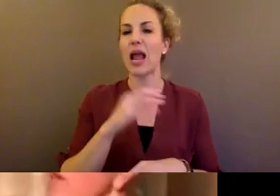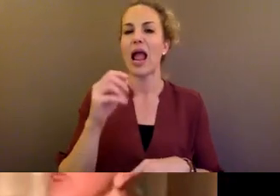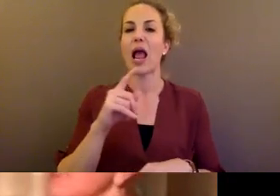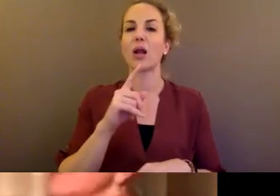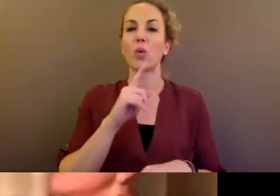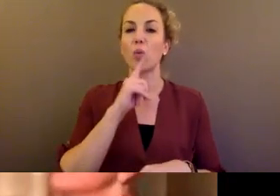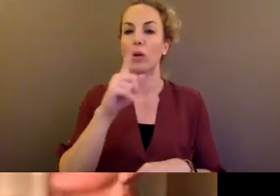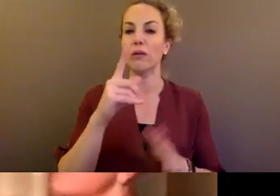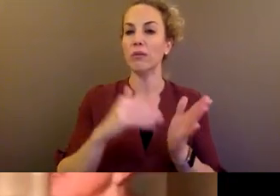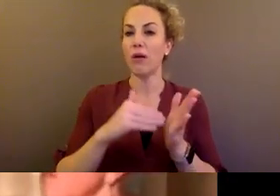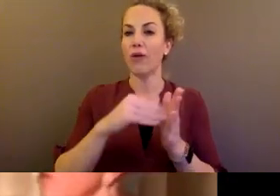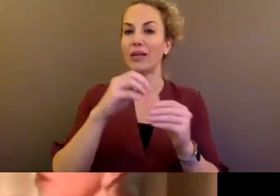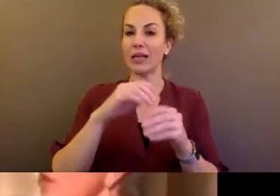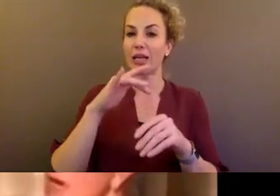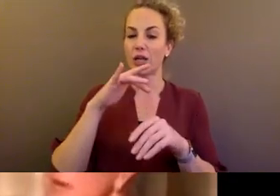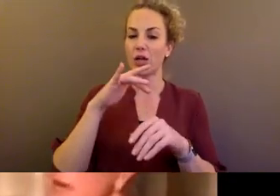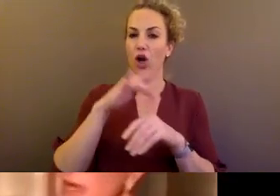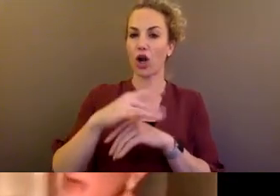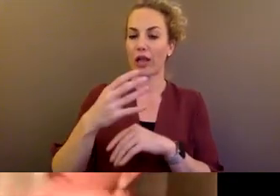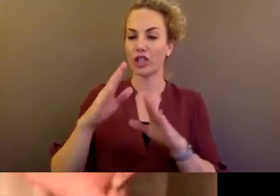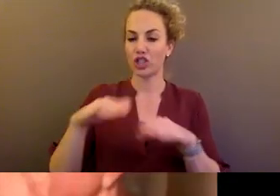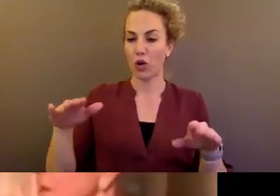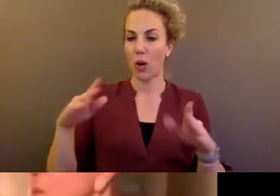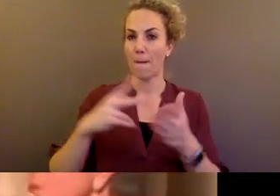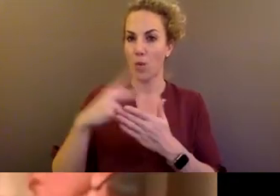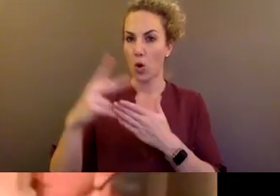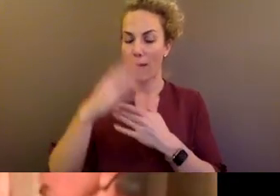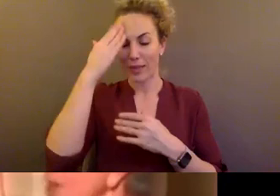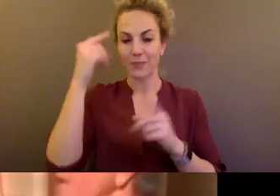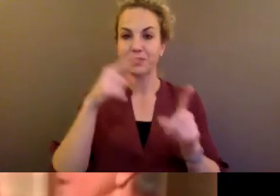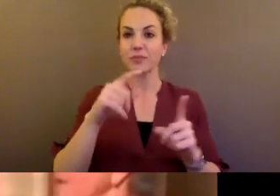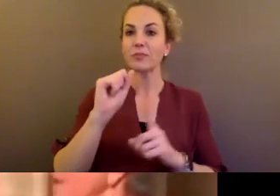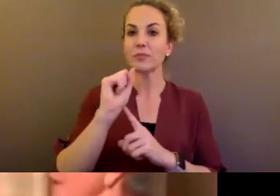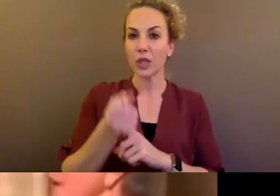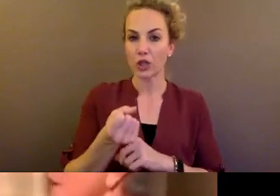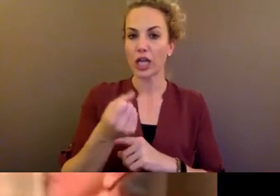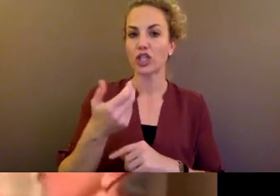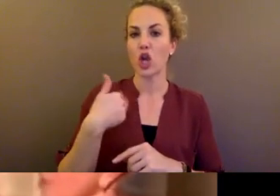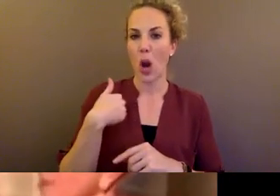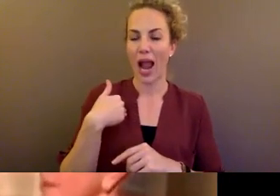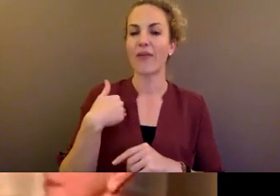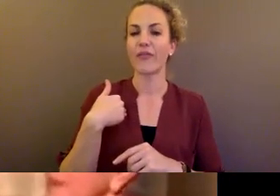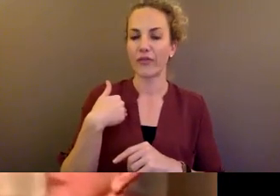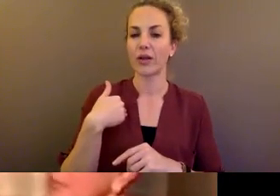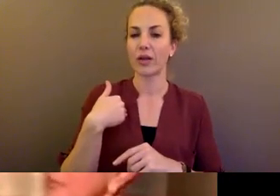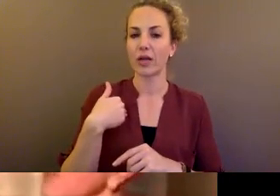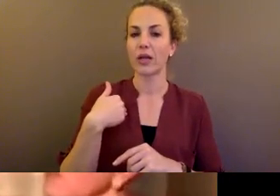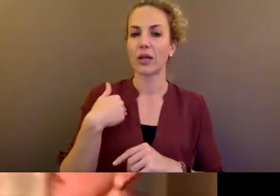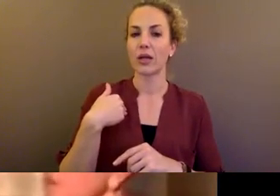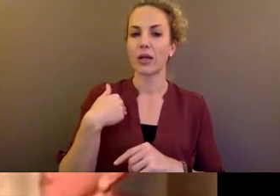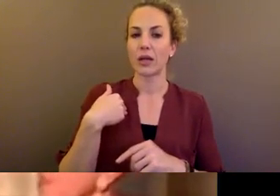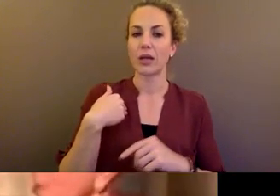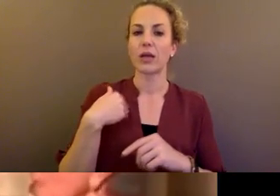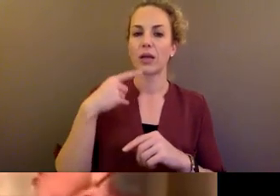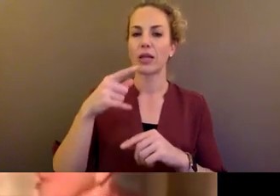very often in early childhood programs, because of this situation where you have what Ken Kipnis